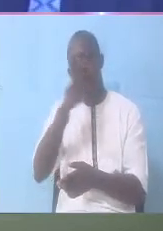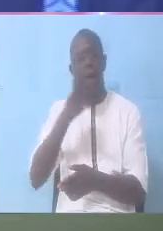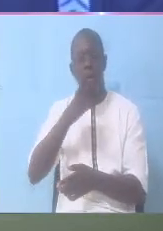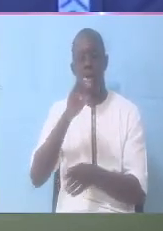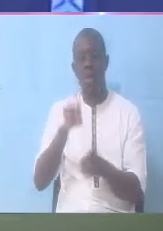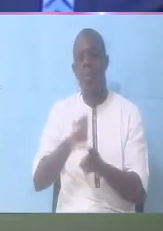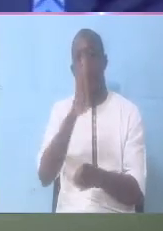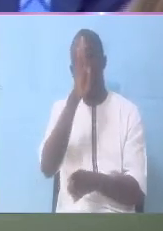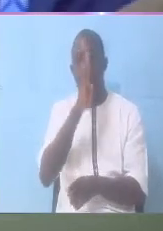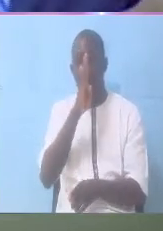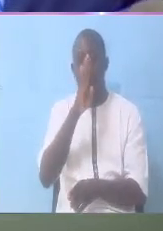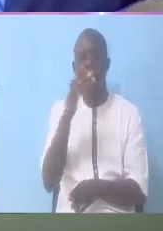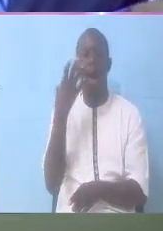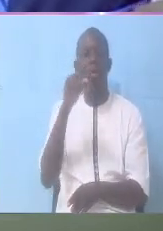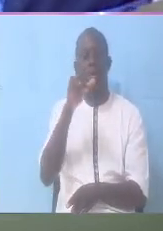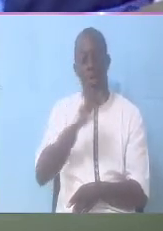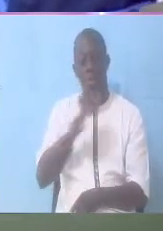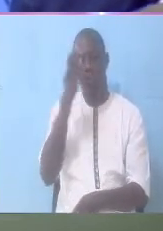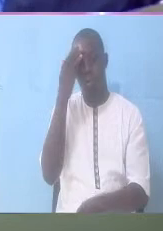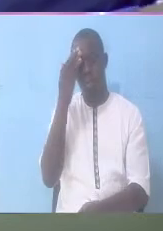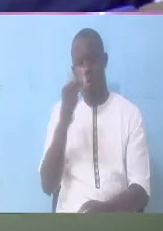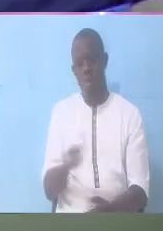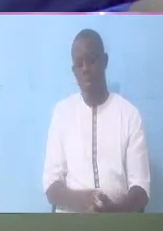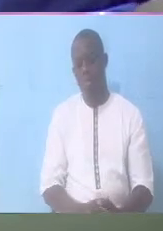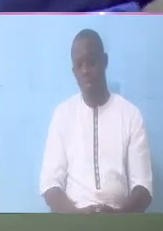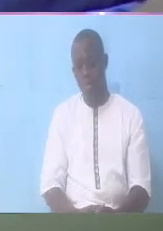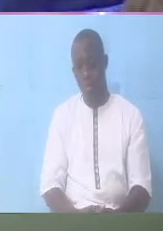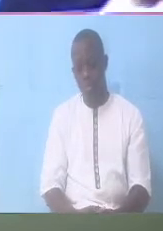You see, when they came, they were lodged at